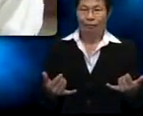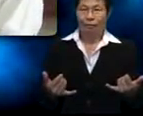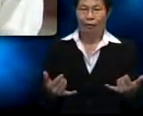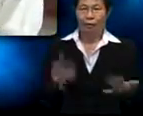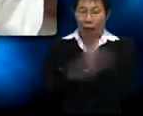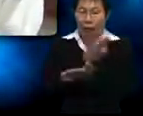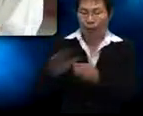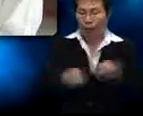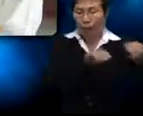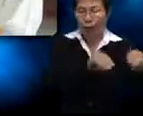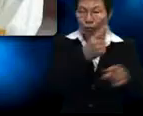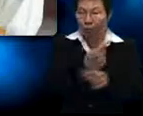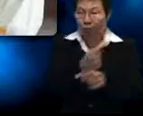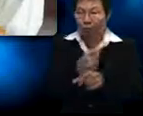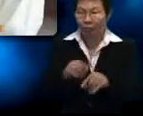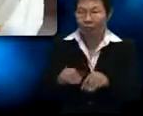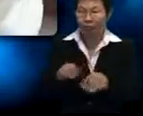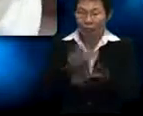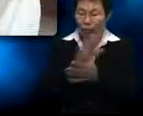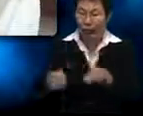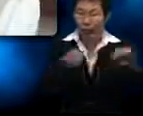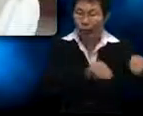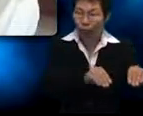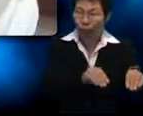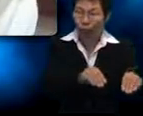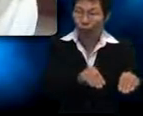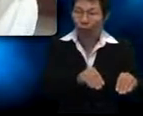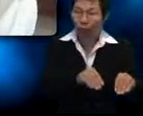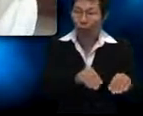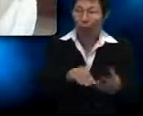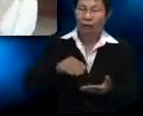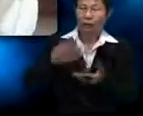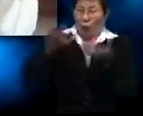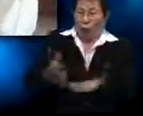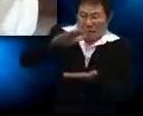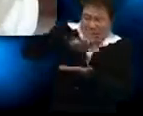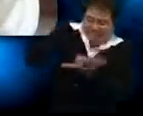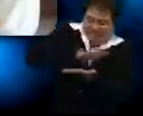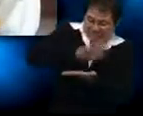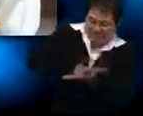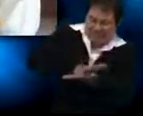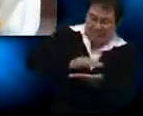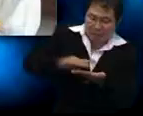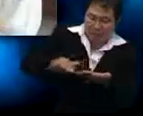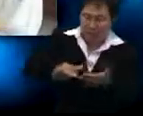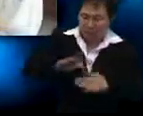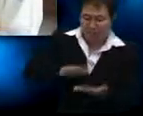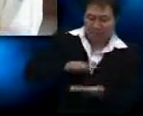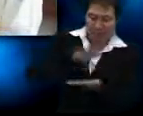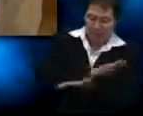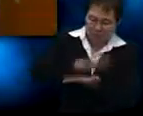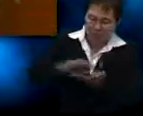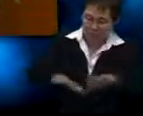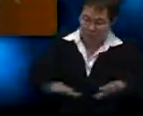move? No. If the paper doesn't move, the weight is pressing the paper against the plank.